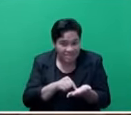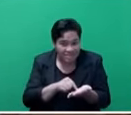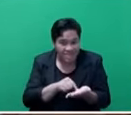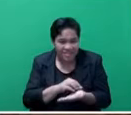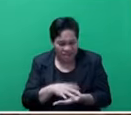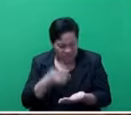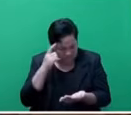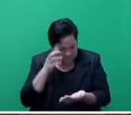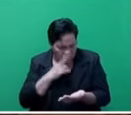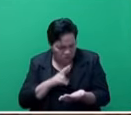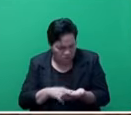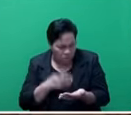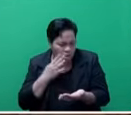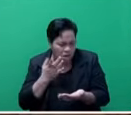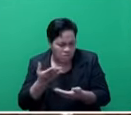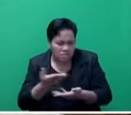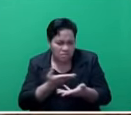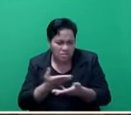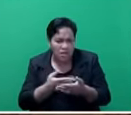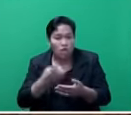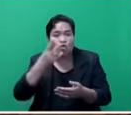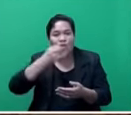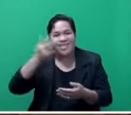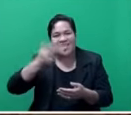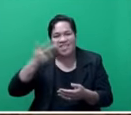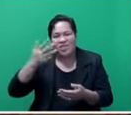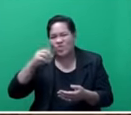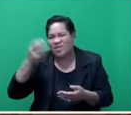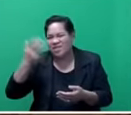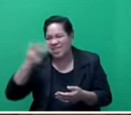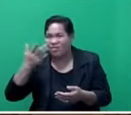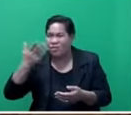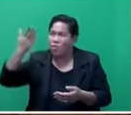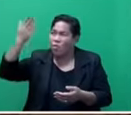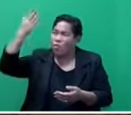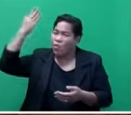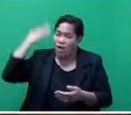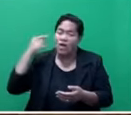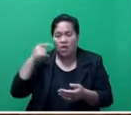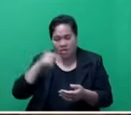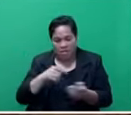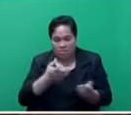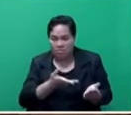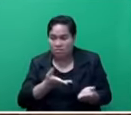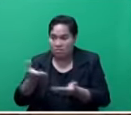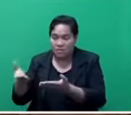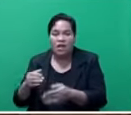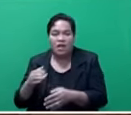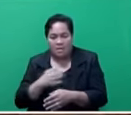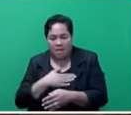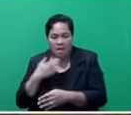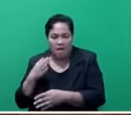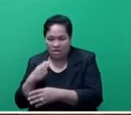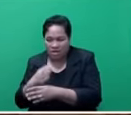I think this report was discussed in probably 2018 or 2019. So from that time, they've taken the work further. That's